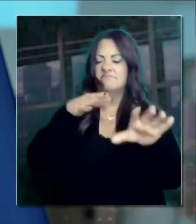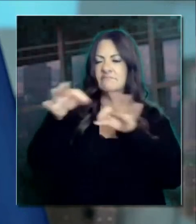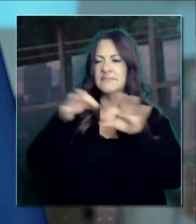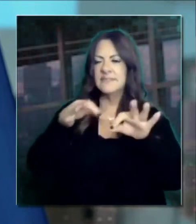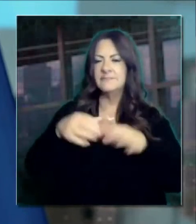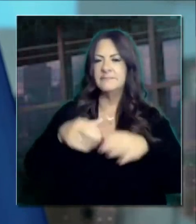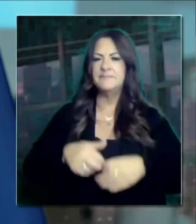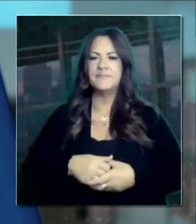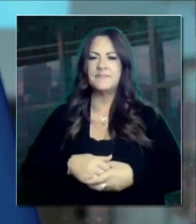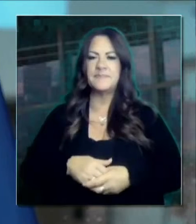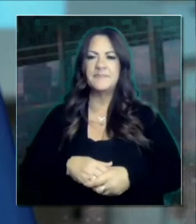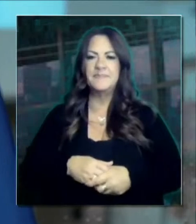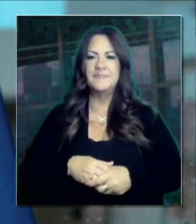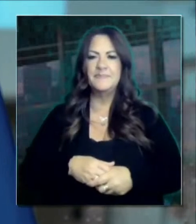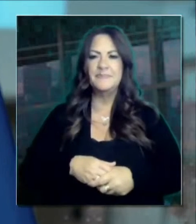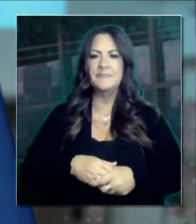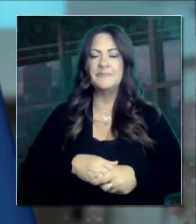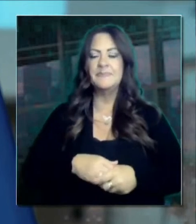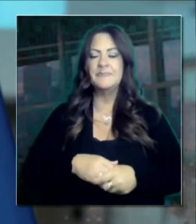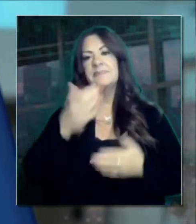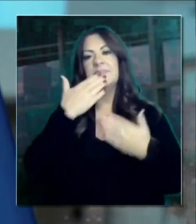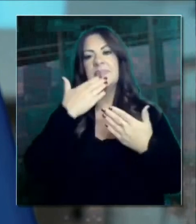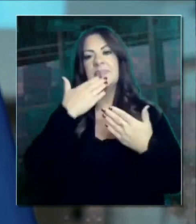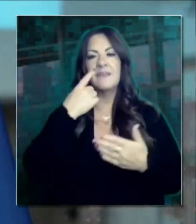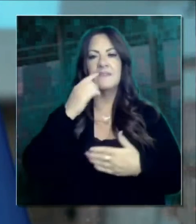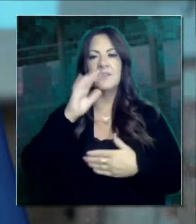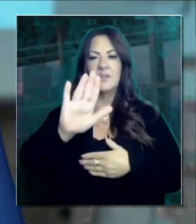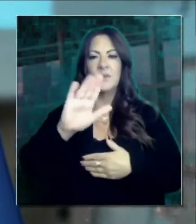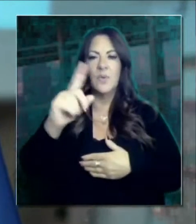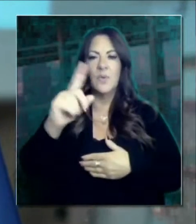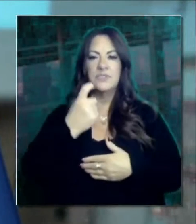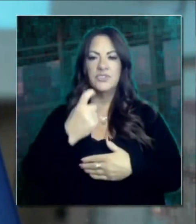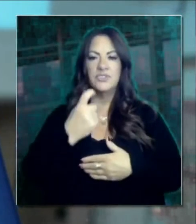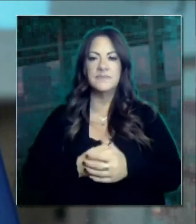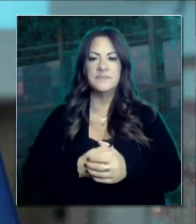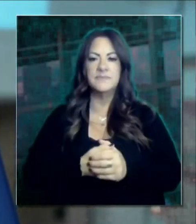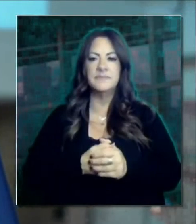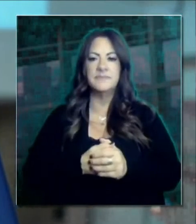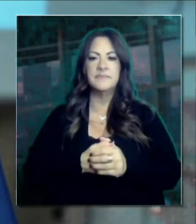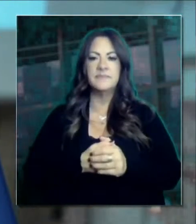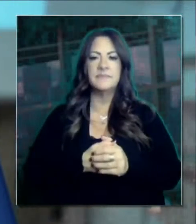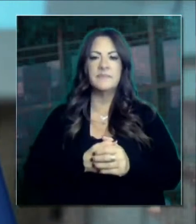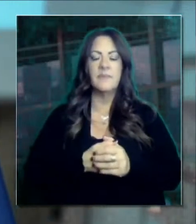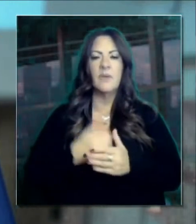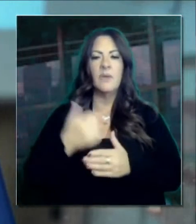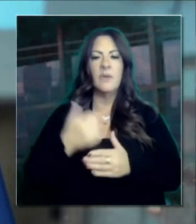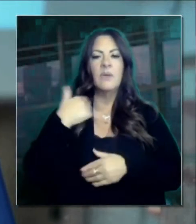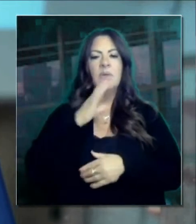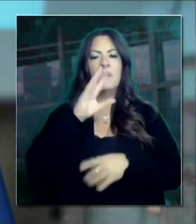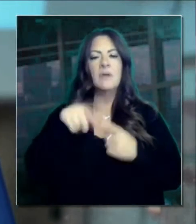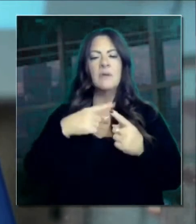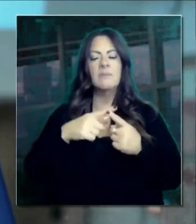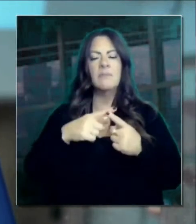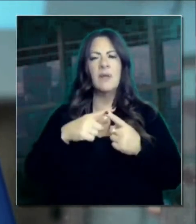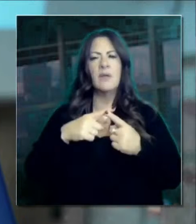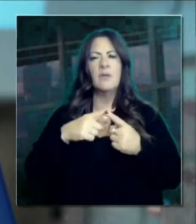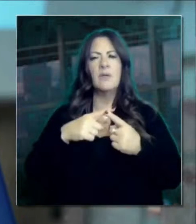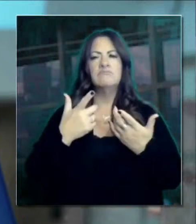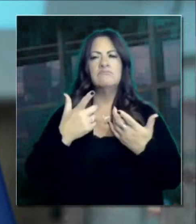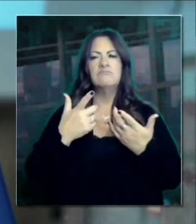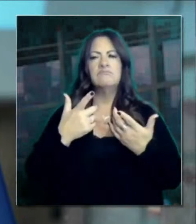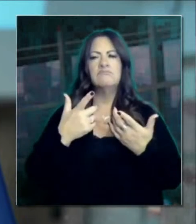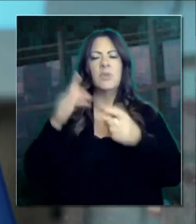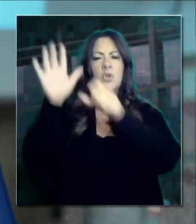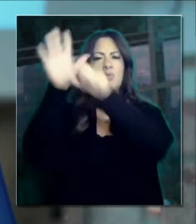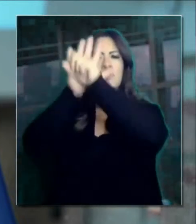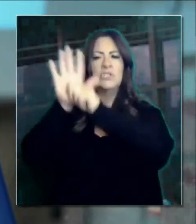Hey, Kathleen, thanks for the question. So when we went into the regional stay-at-home order, we did it with the eye on